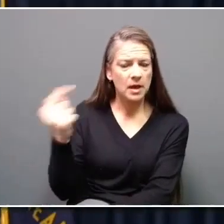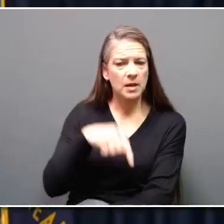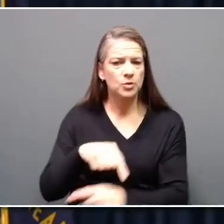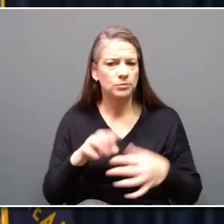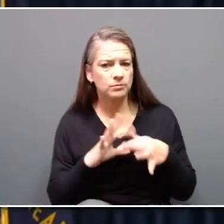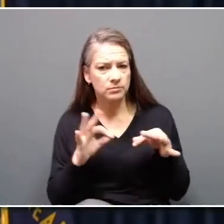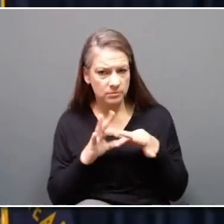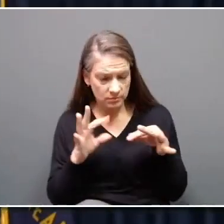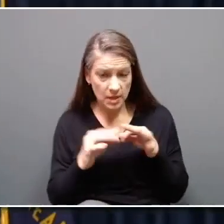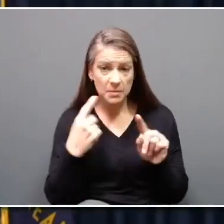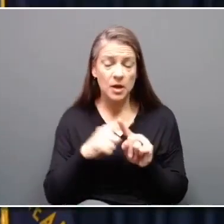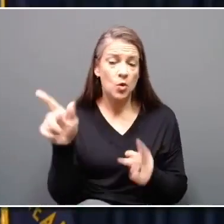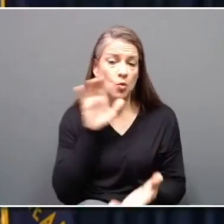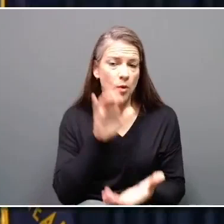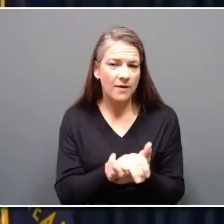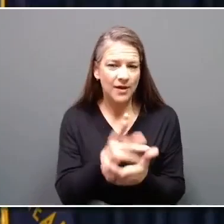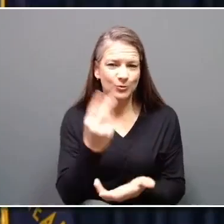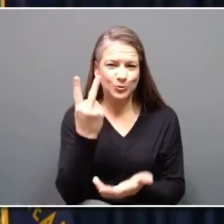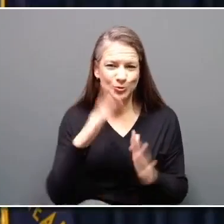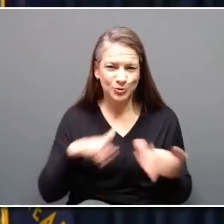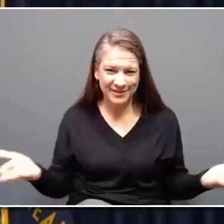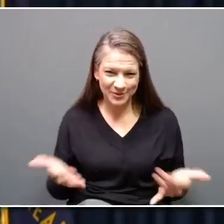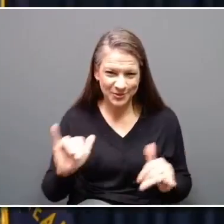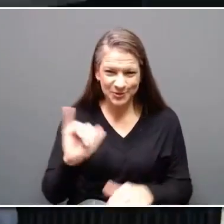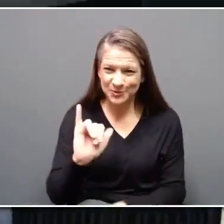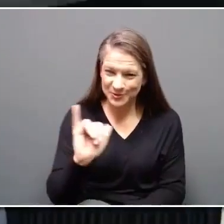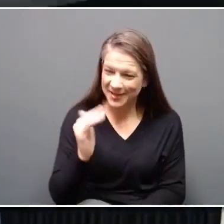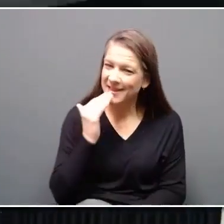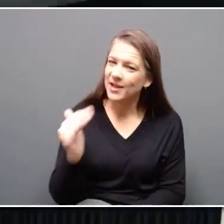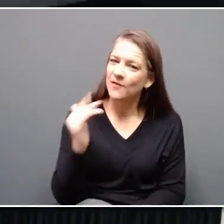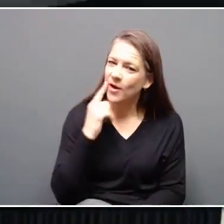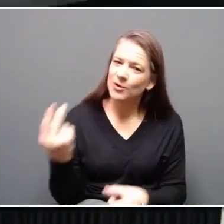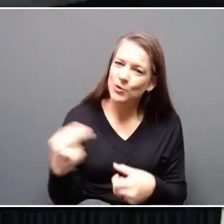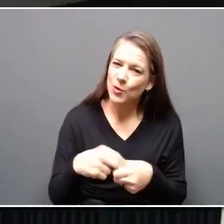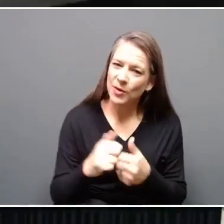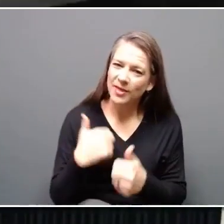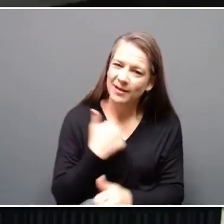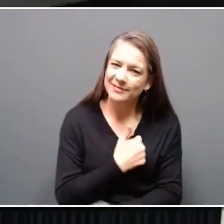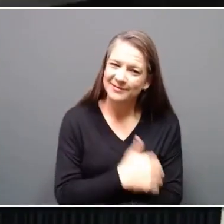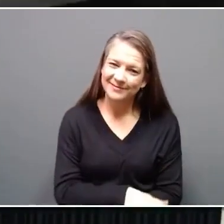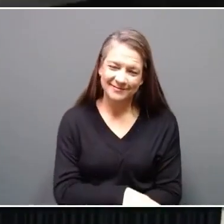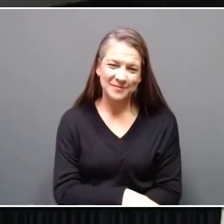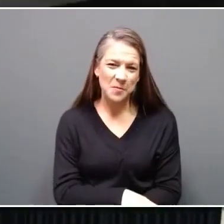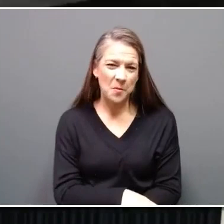have his wife and 2 of his kids that are out there with us today. Thank you all for joining us. You're very welcome.